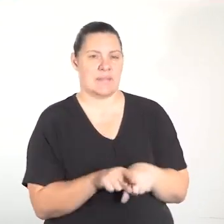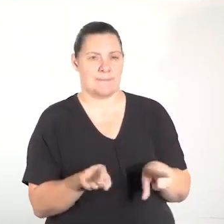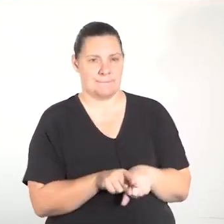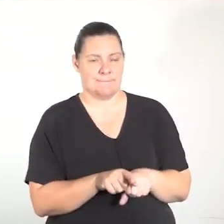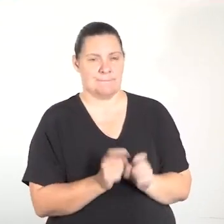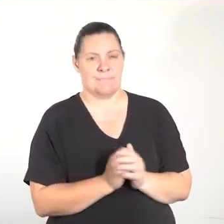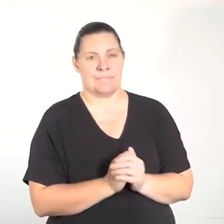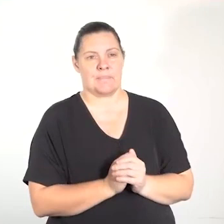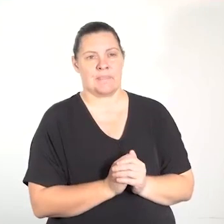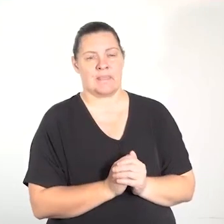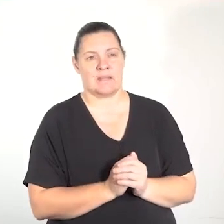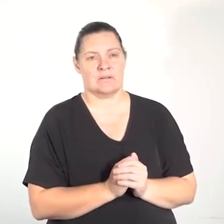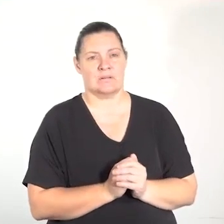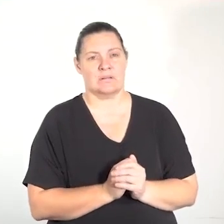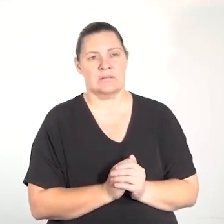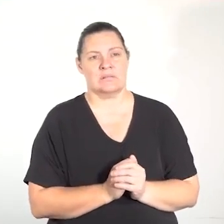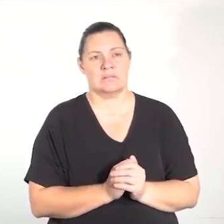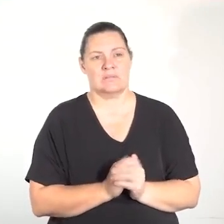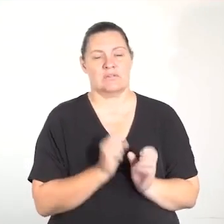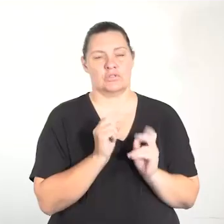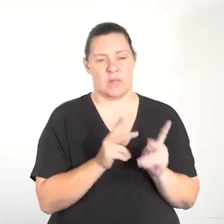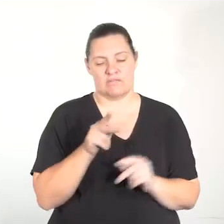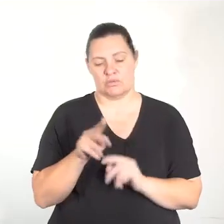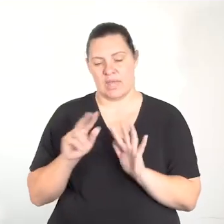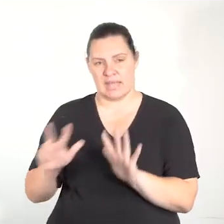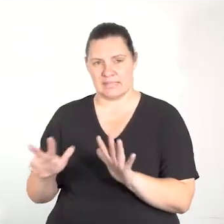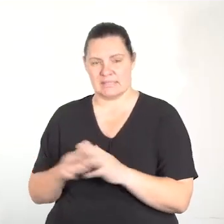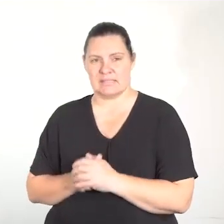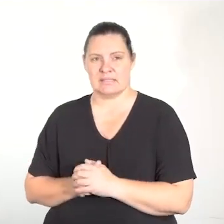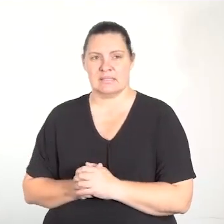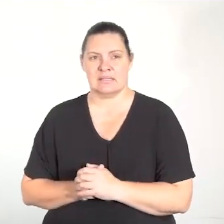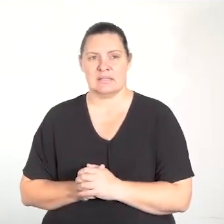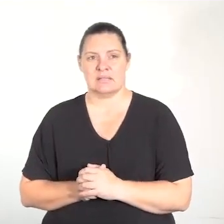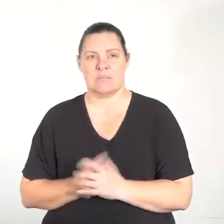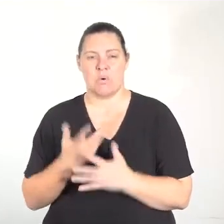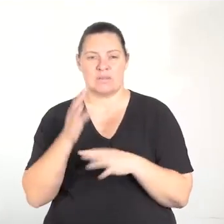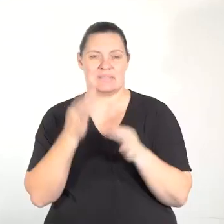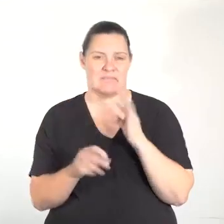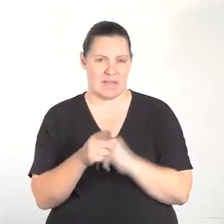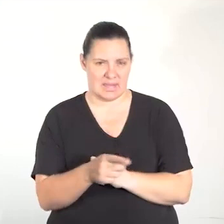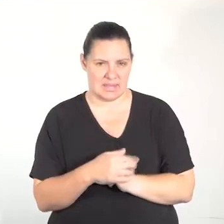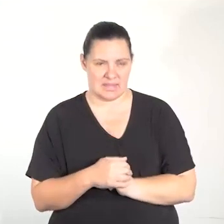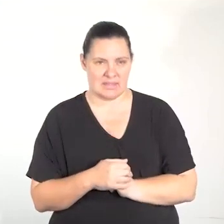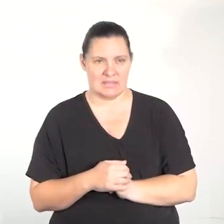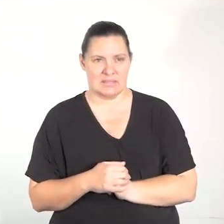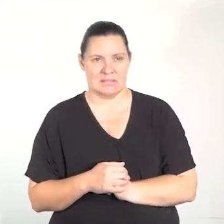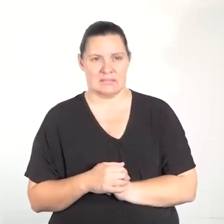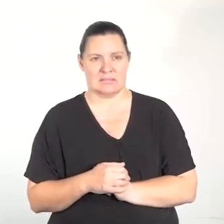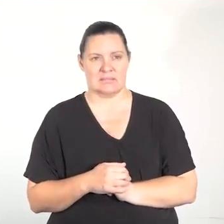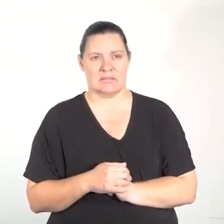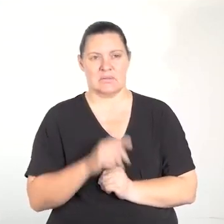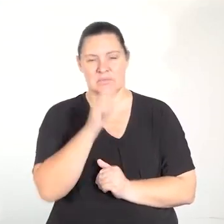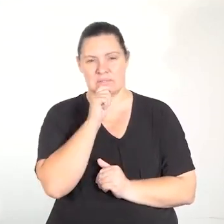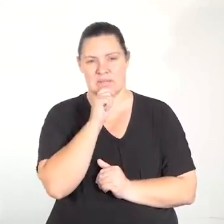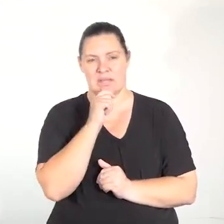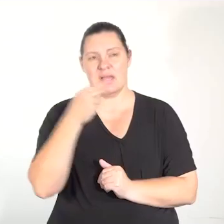with quantities of the same kind. So that means that their ratio there is 12:8. But remember, we need to simplify that,